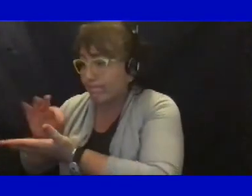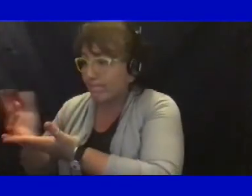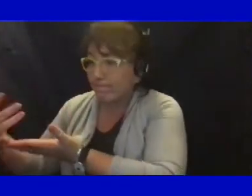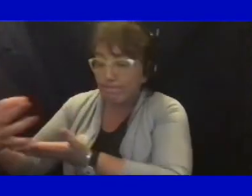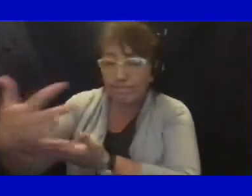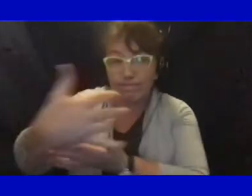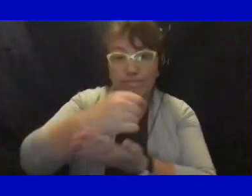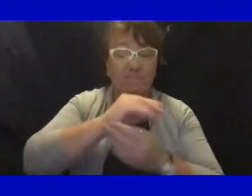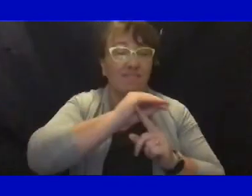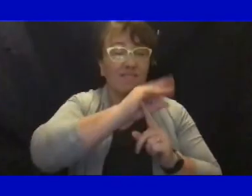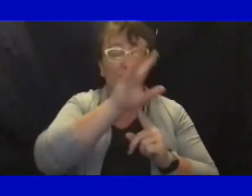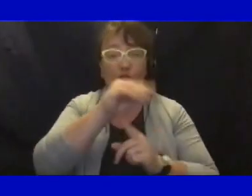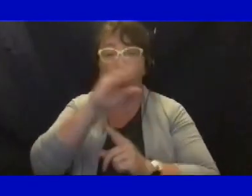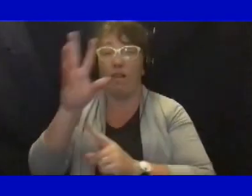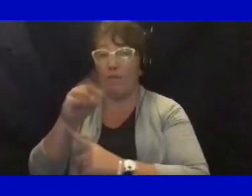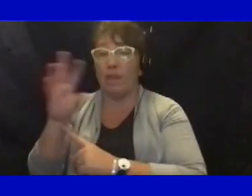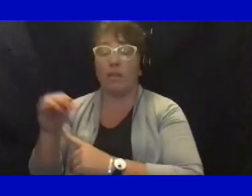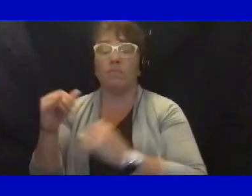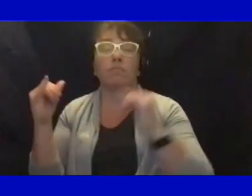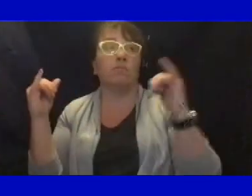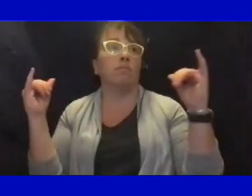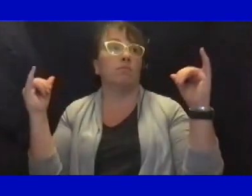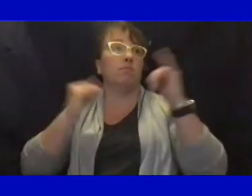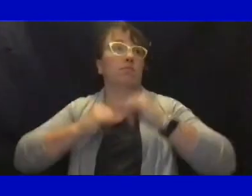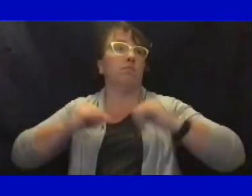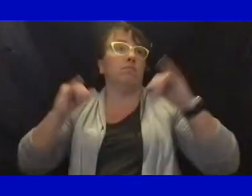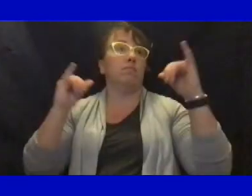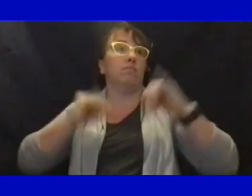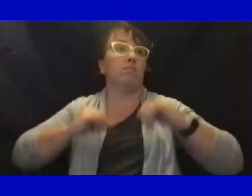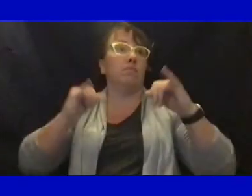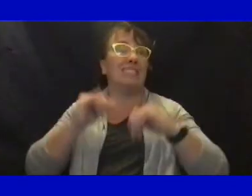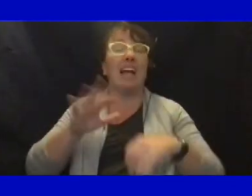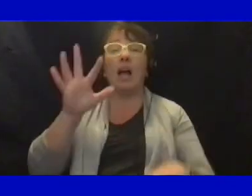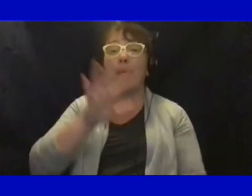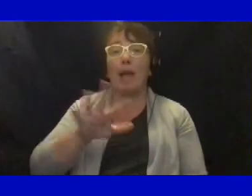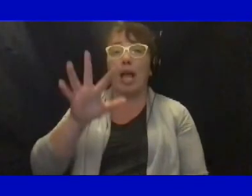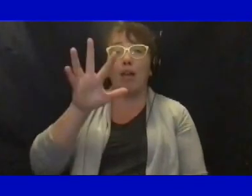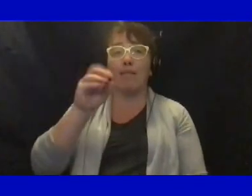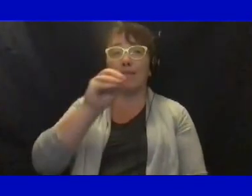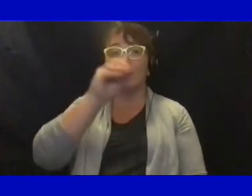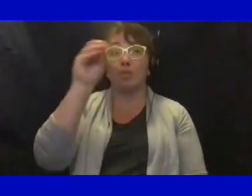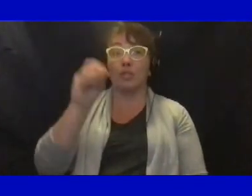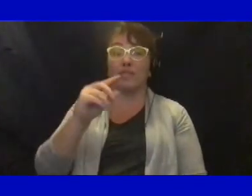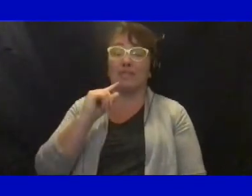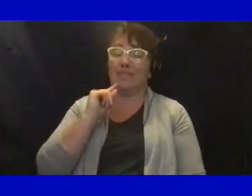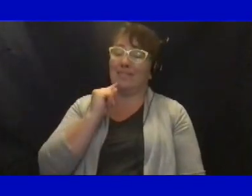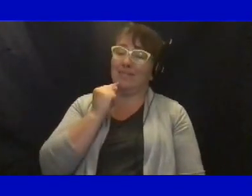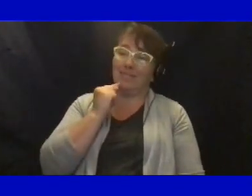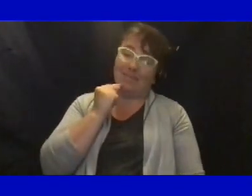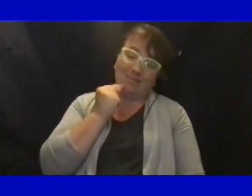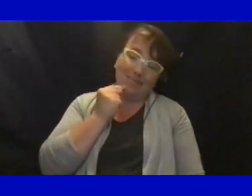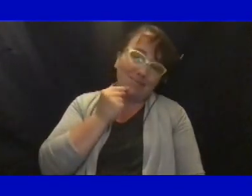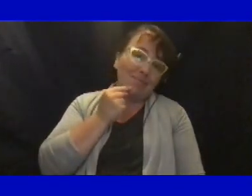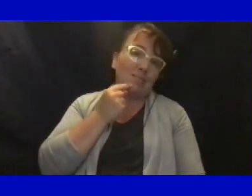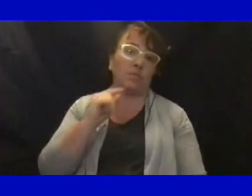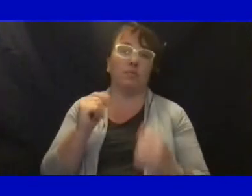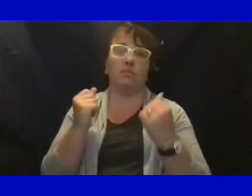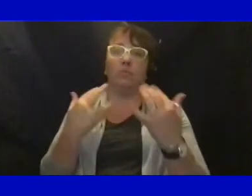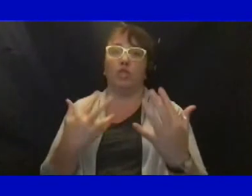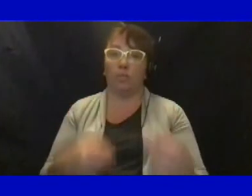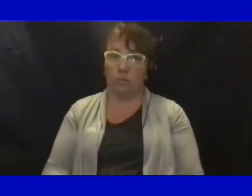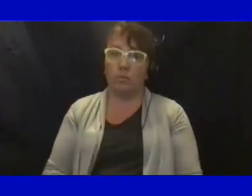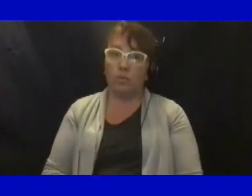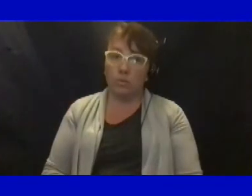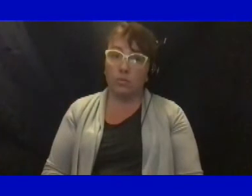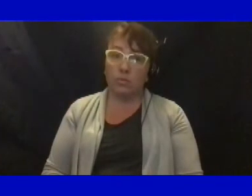is a burn area that about 50% of it is severely burned, with a high probability of